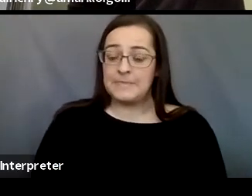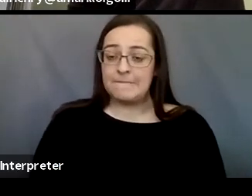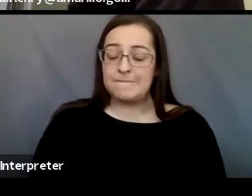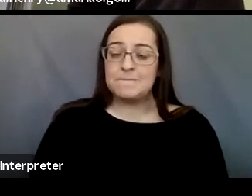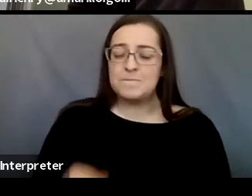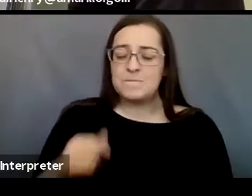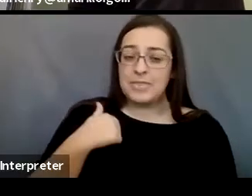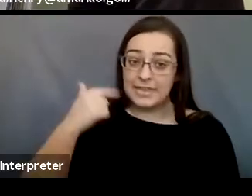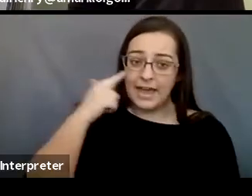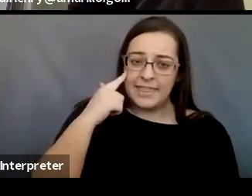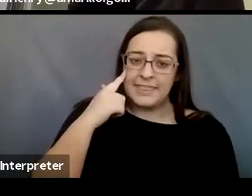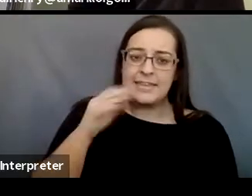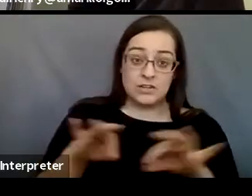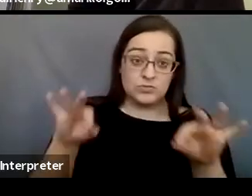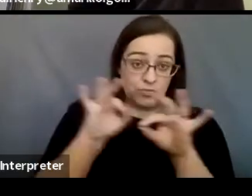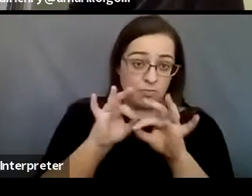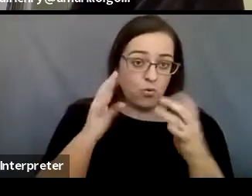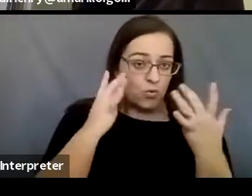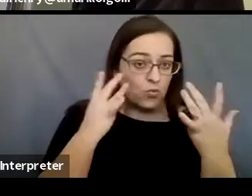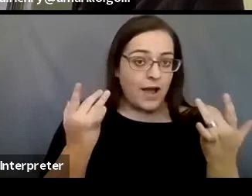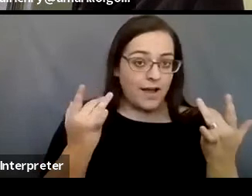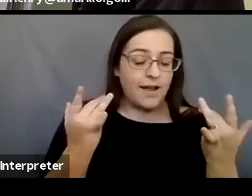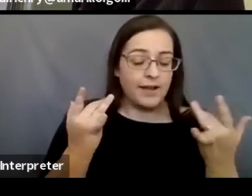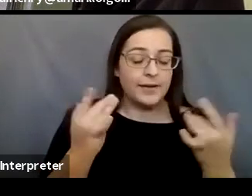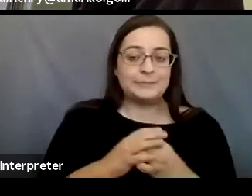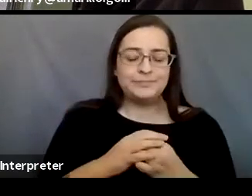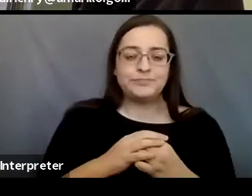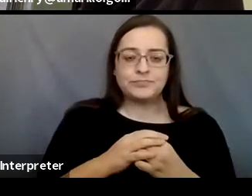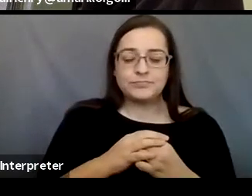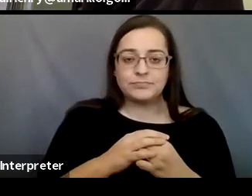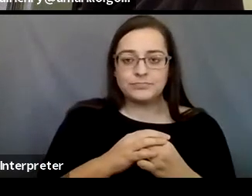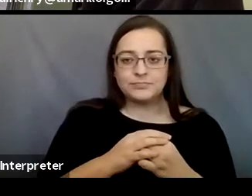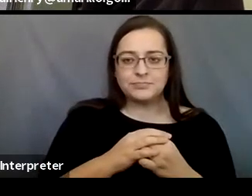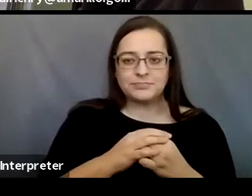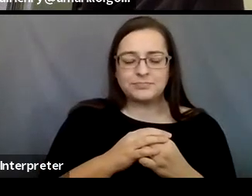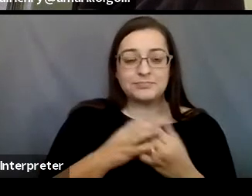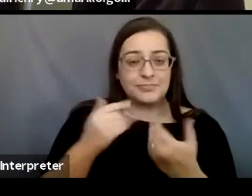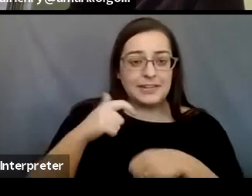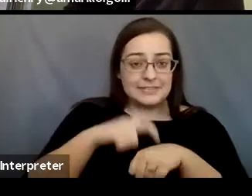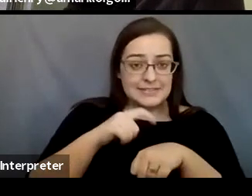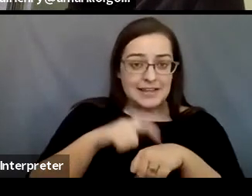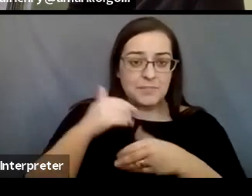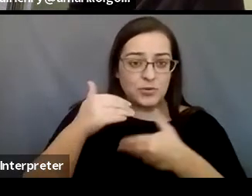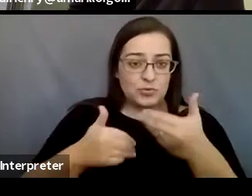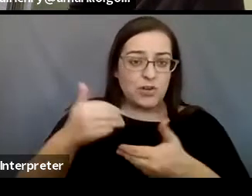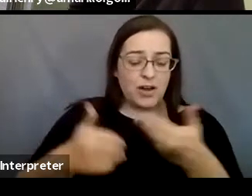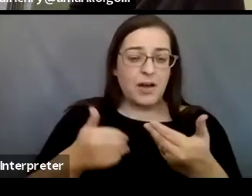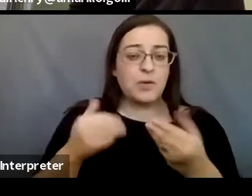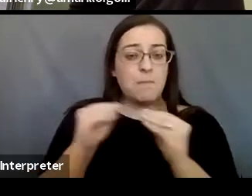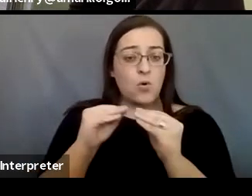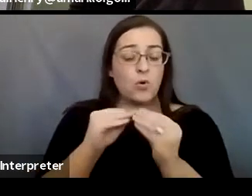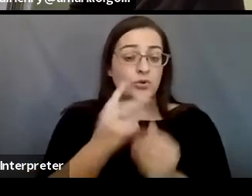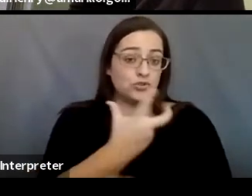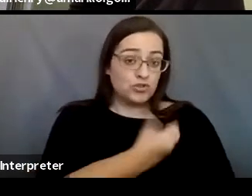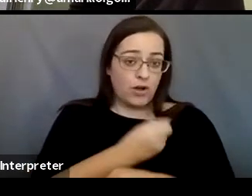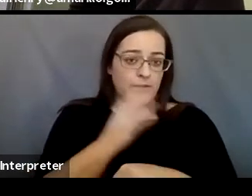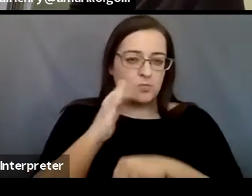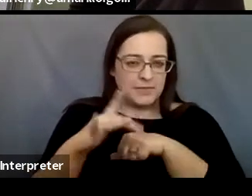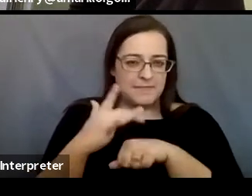Well, I think it's important because as time goes on, there's going to be more and more vaccine available for the general